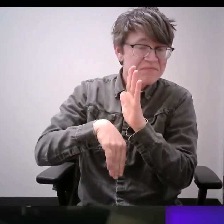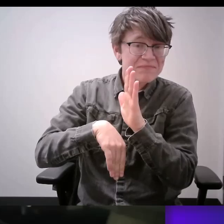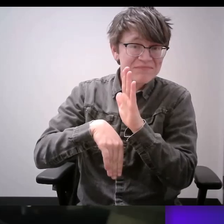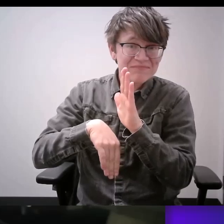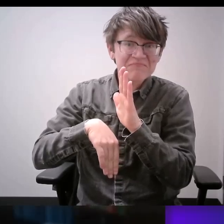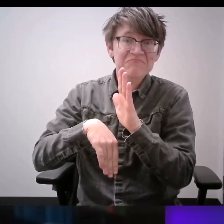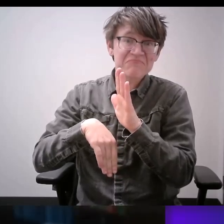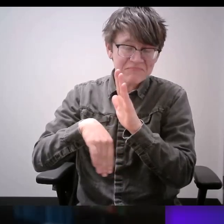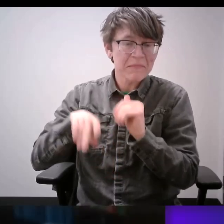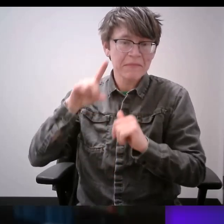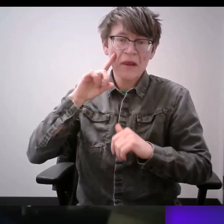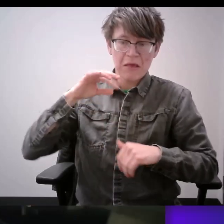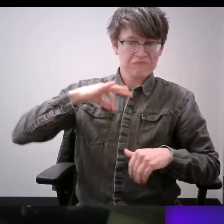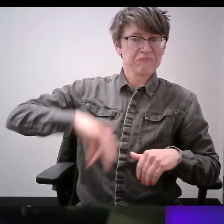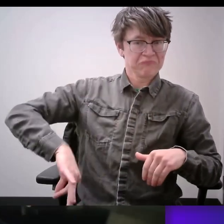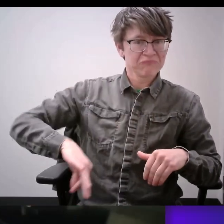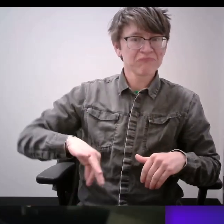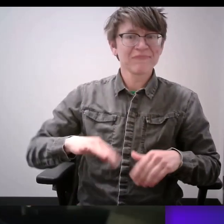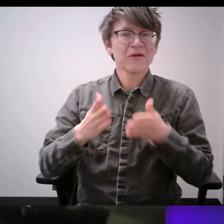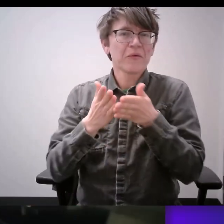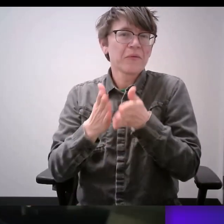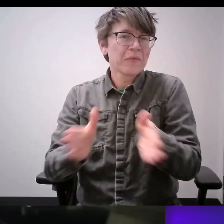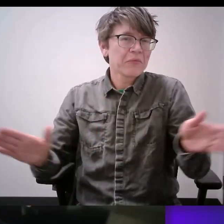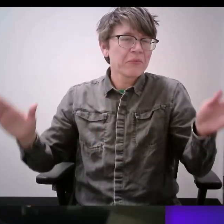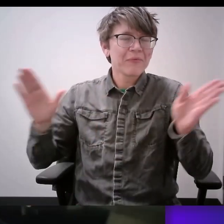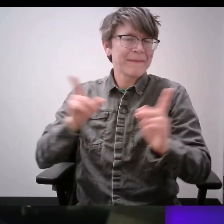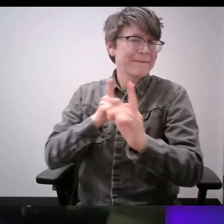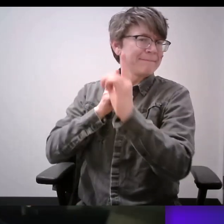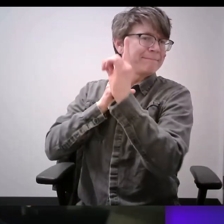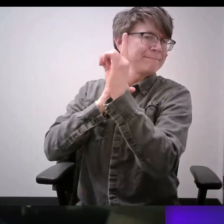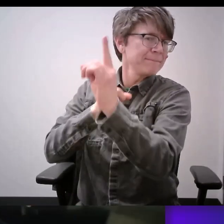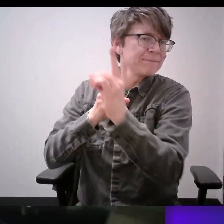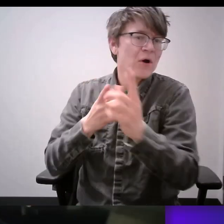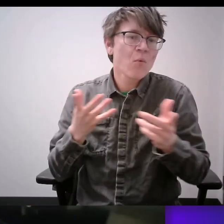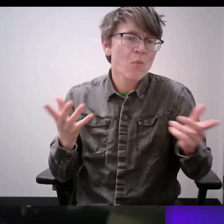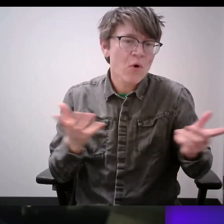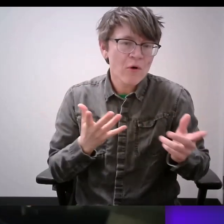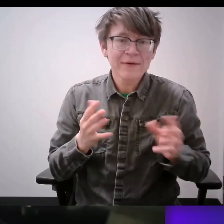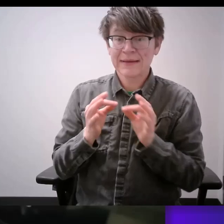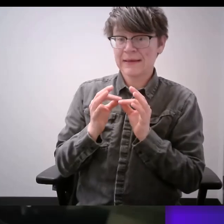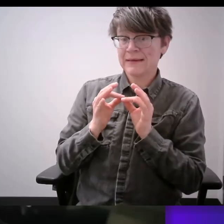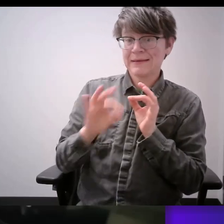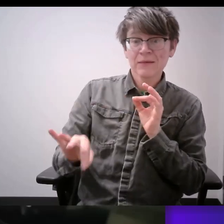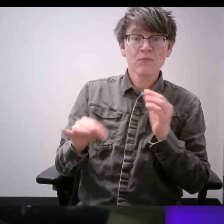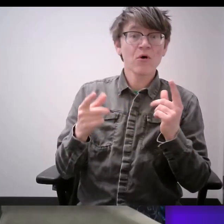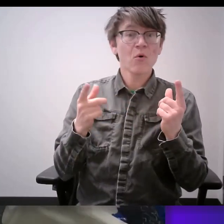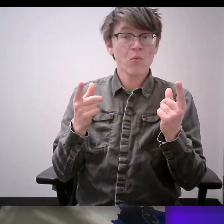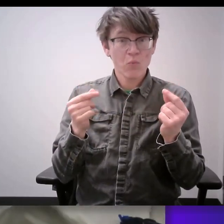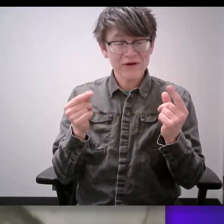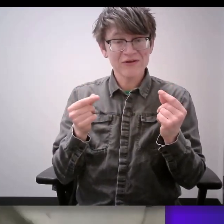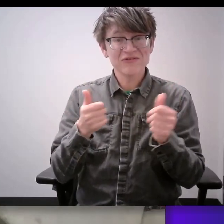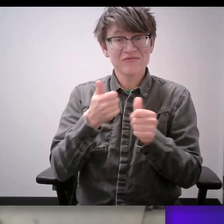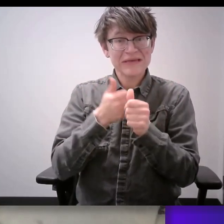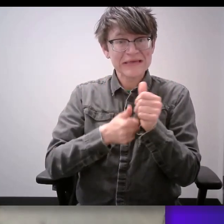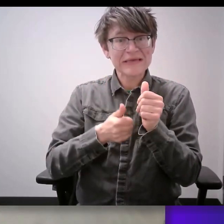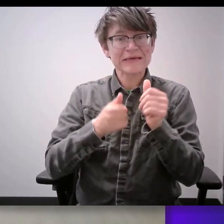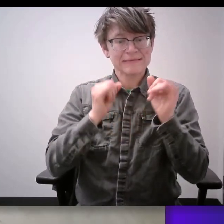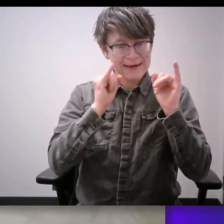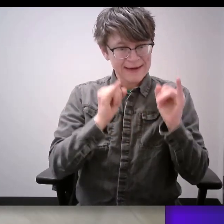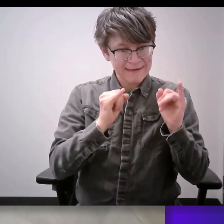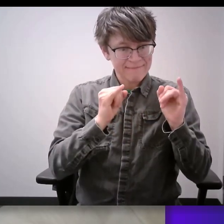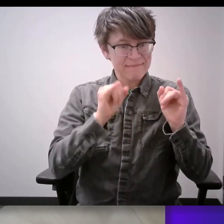all use. Broad overview. That's the big picture with stop motion. Well, it's really simple. You're basically taking individual